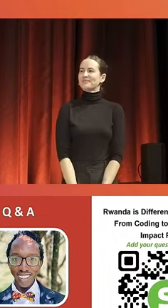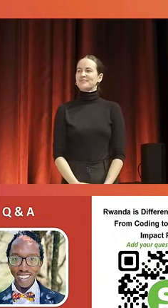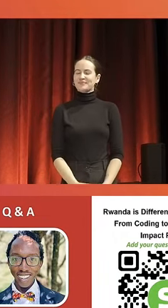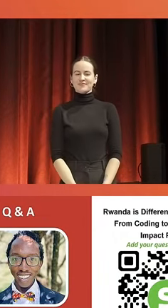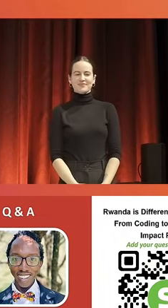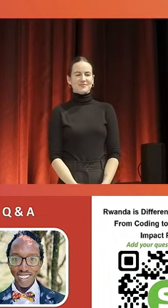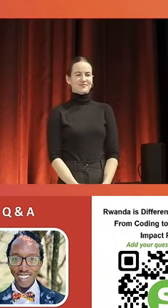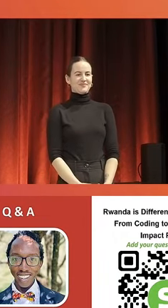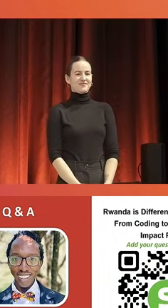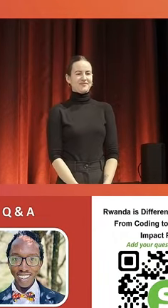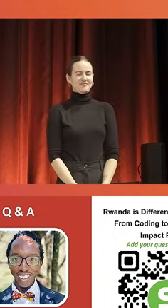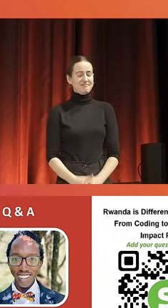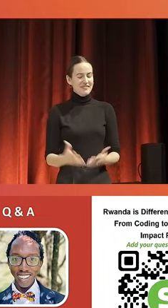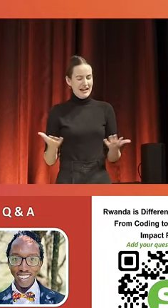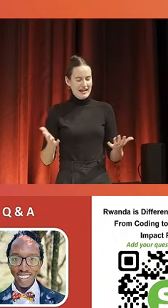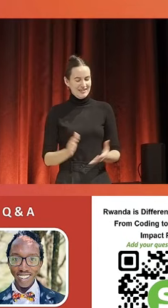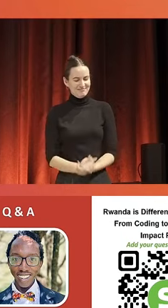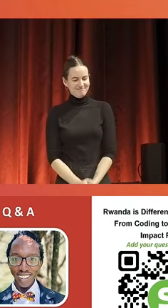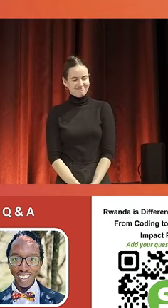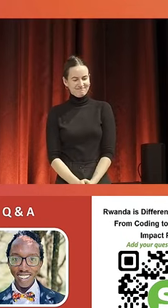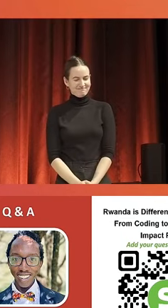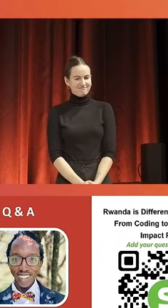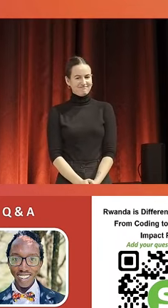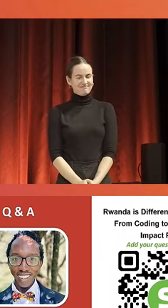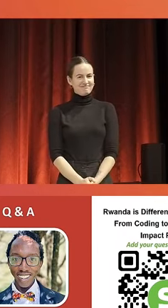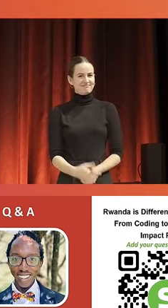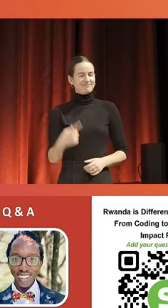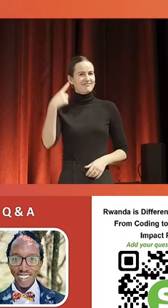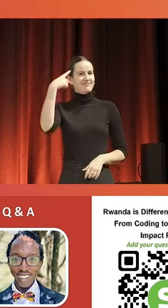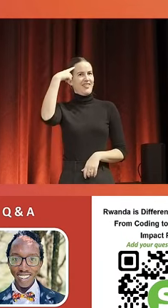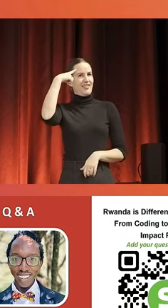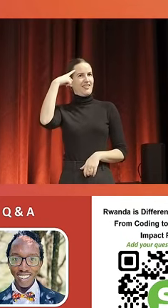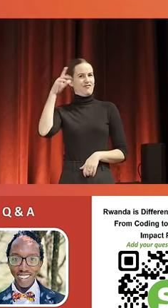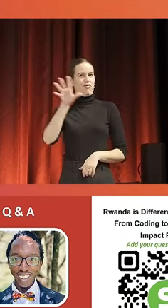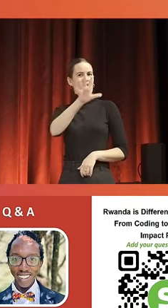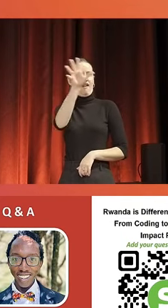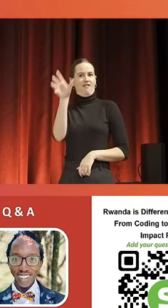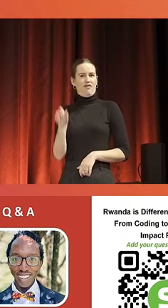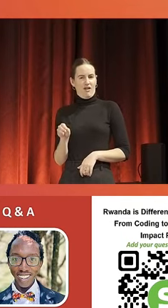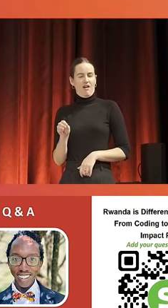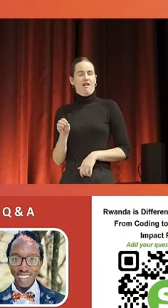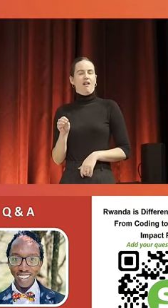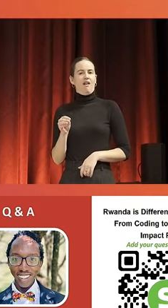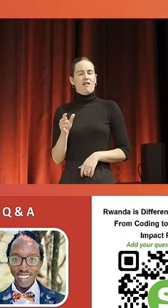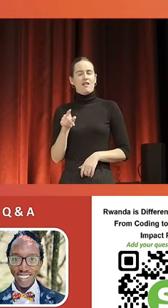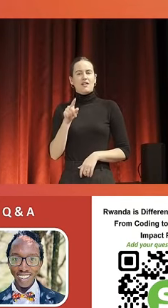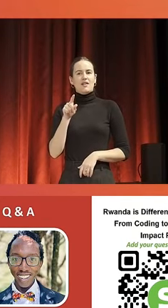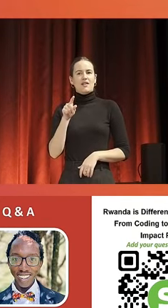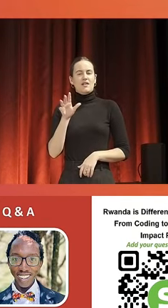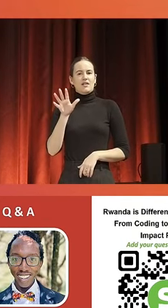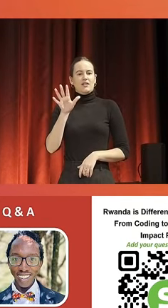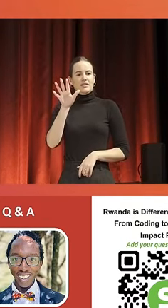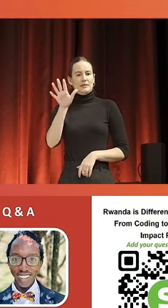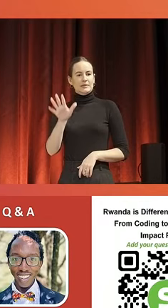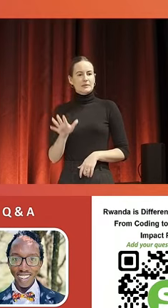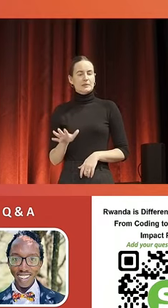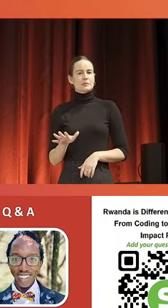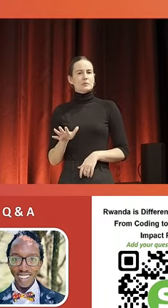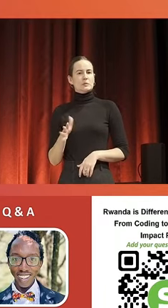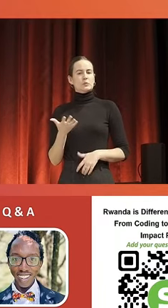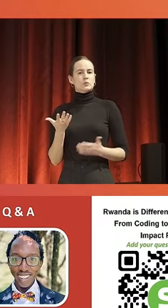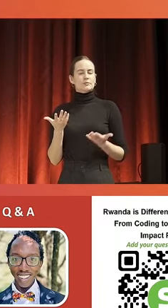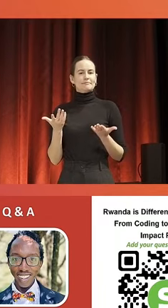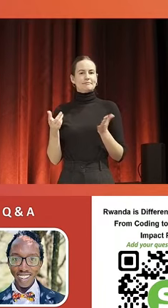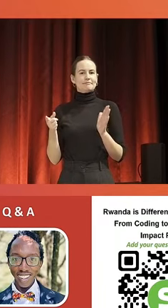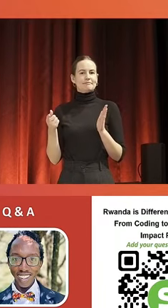I think for the African continent has had a bad track record